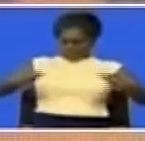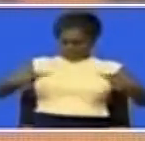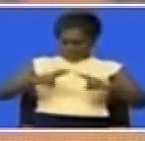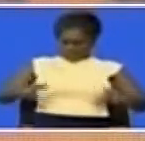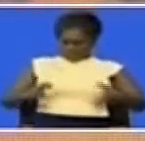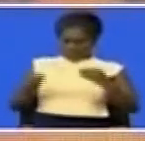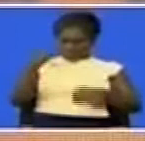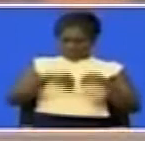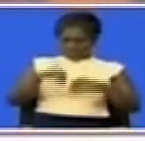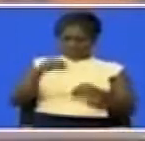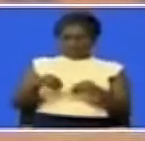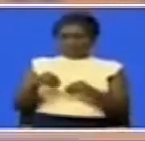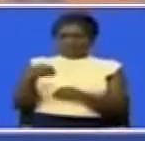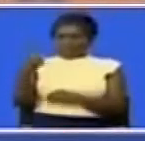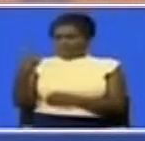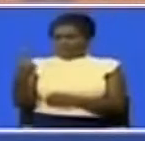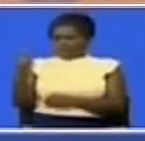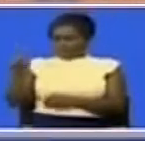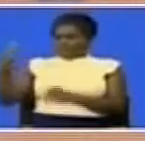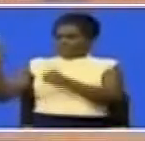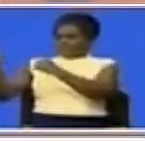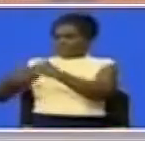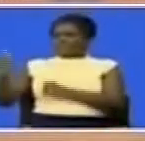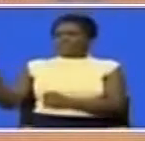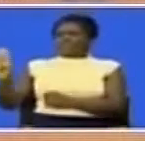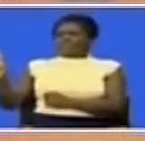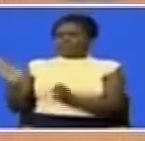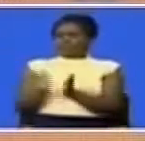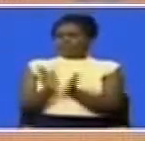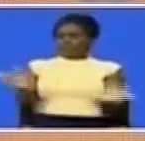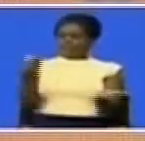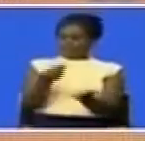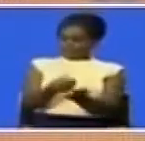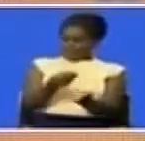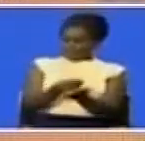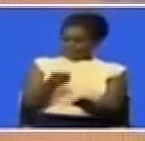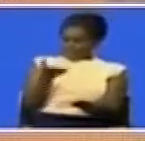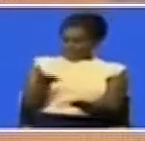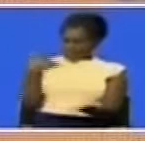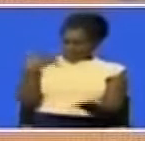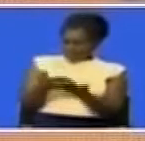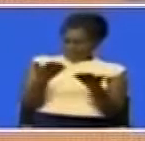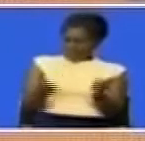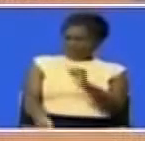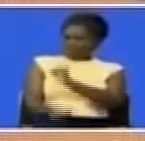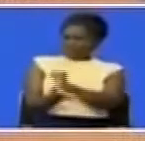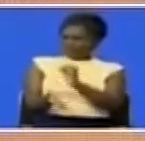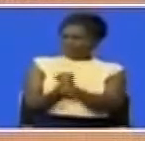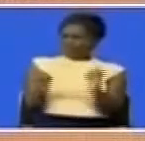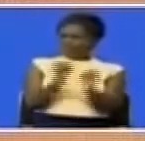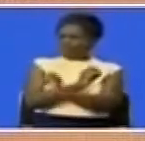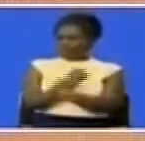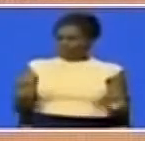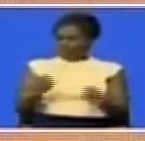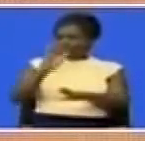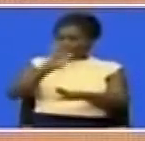ubadhirifu wa takriban shilingi bilioni 1.6 fedha za umma. Wanadai kuwa hadi sasa hakuna maelezo ambayo yametolewa kuhusu